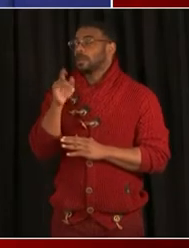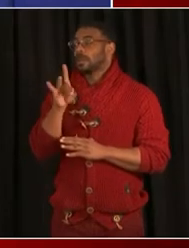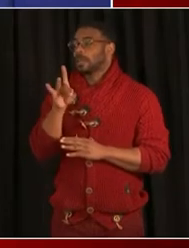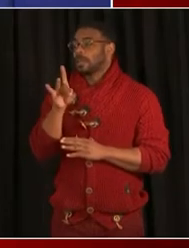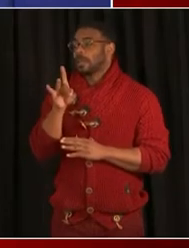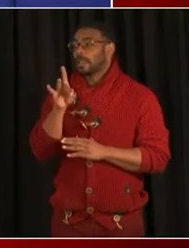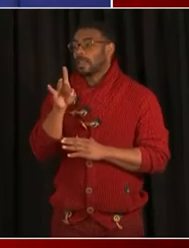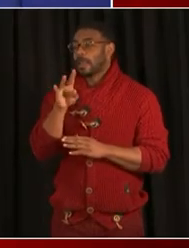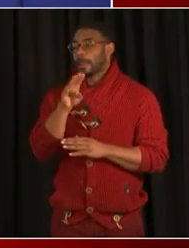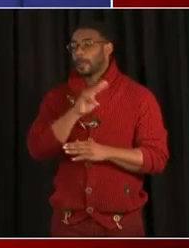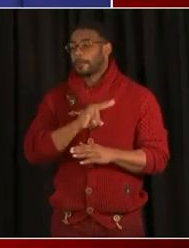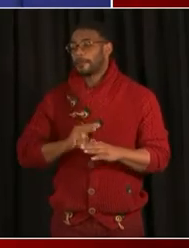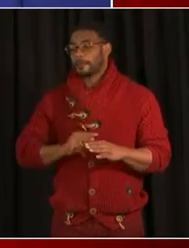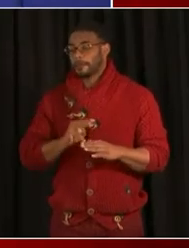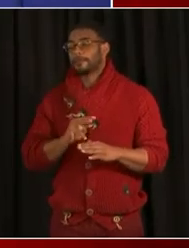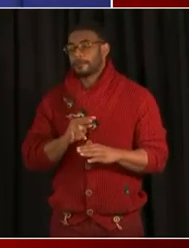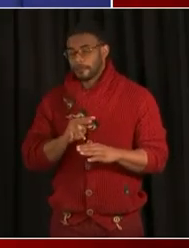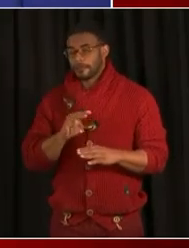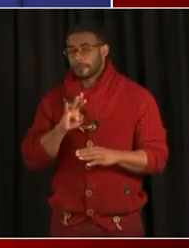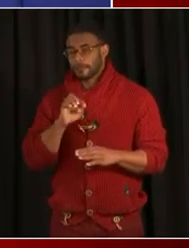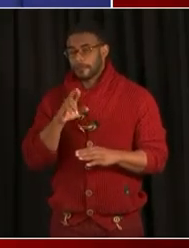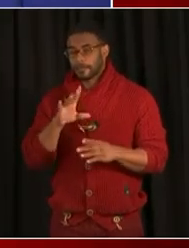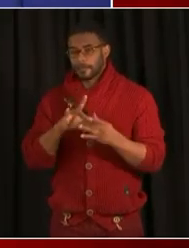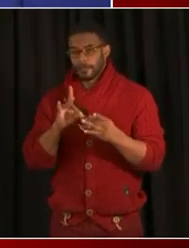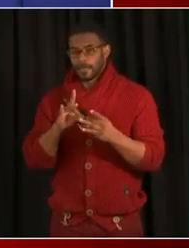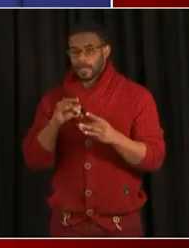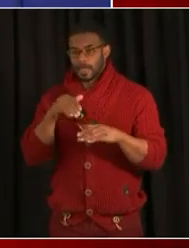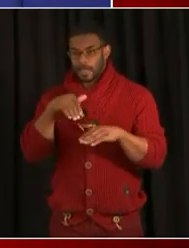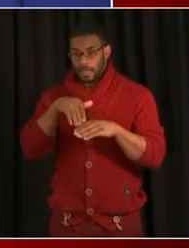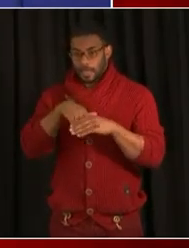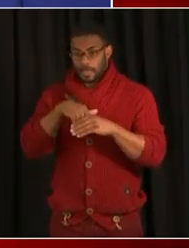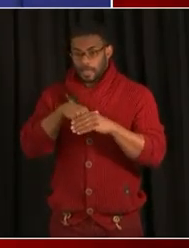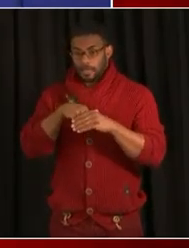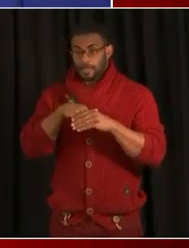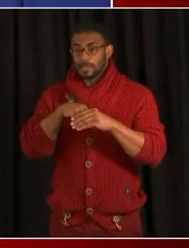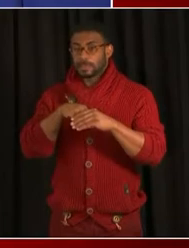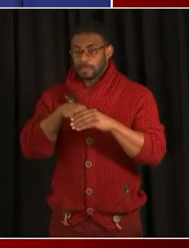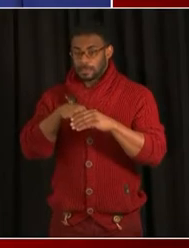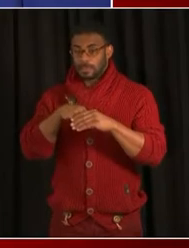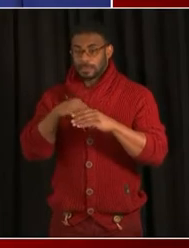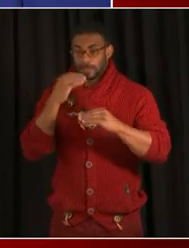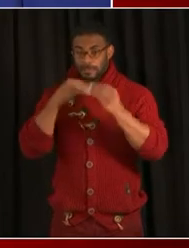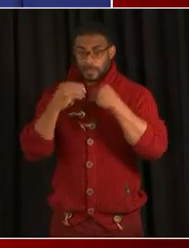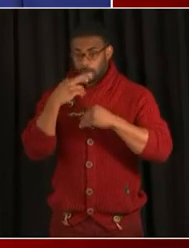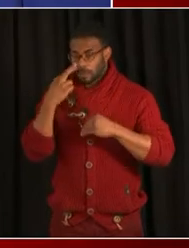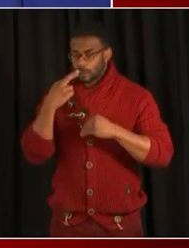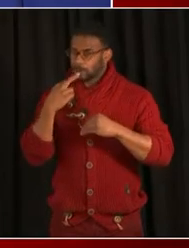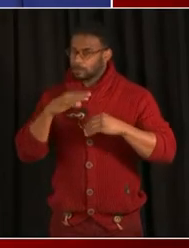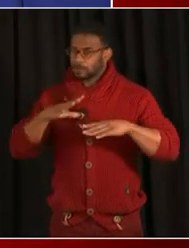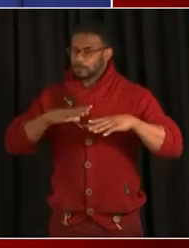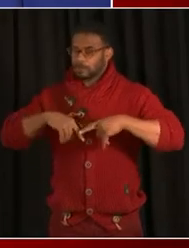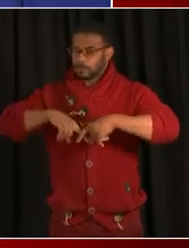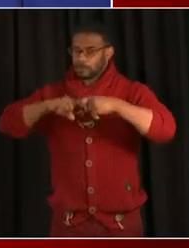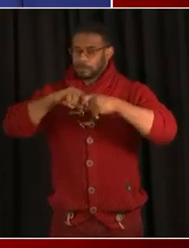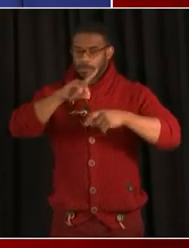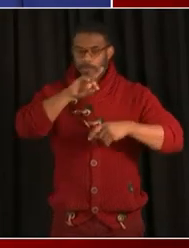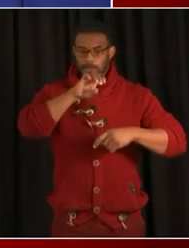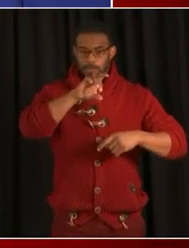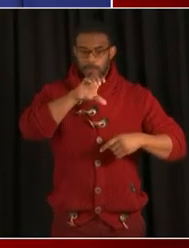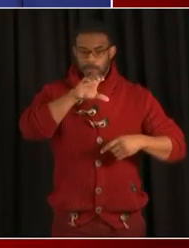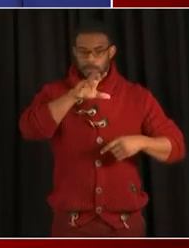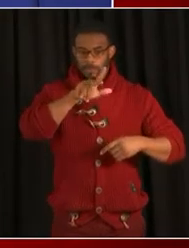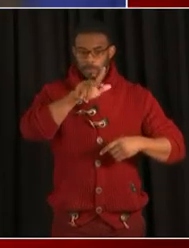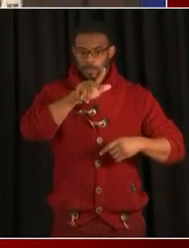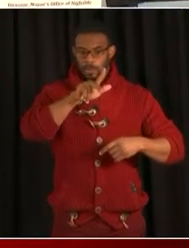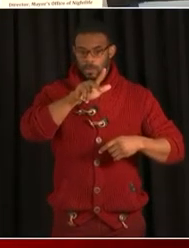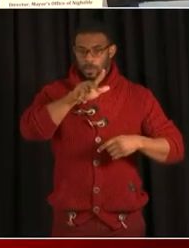18th, Mayor Bowser announced that indoor dining would be taking a holiday pause from December 23rd at